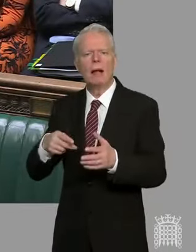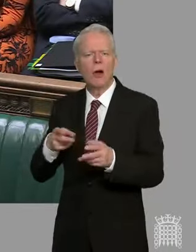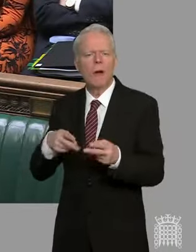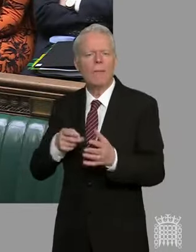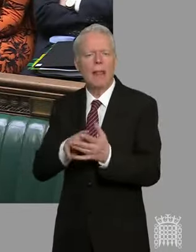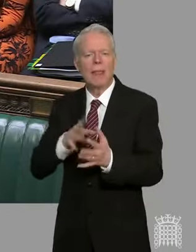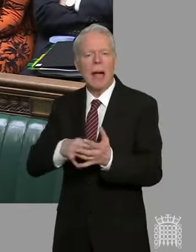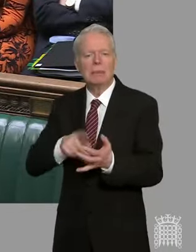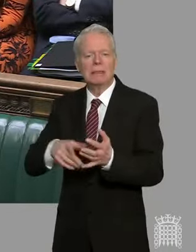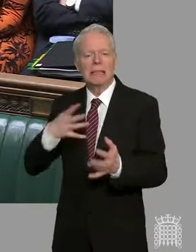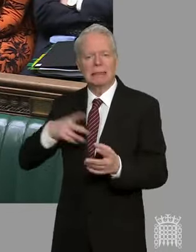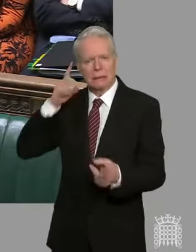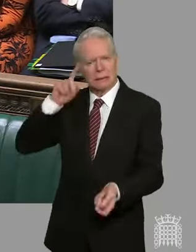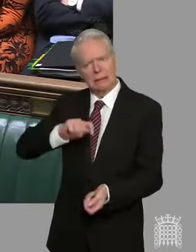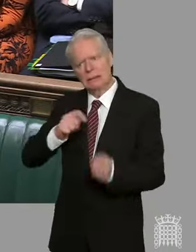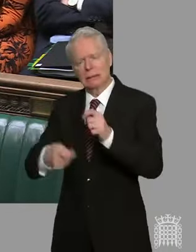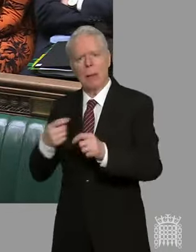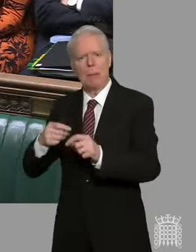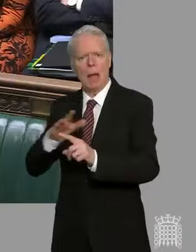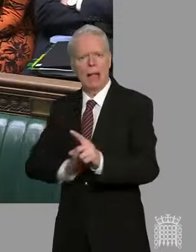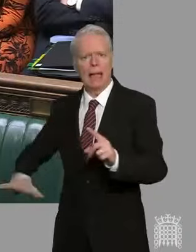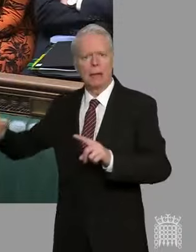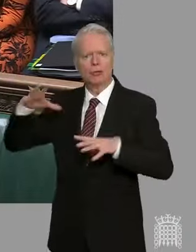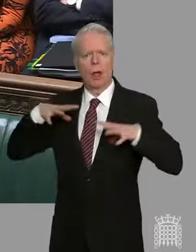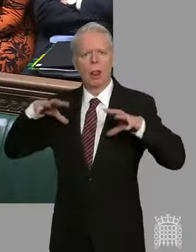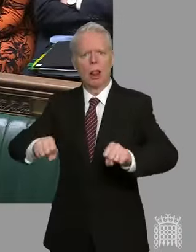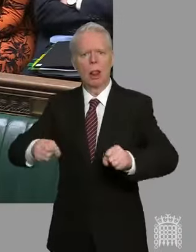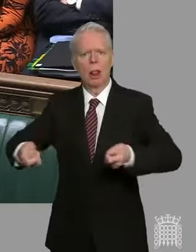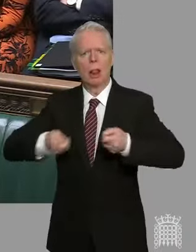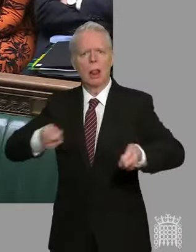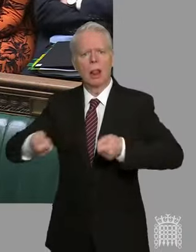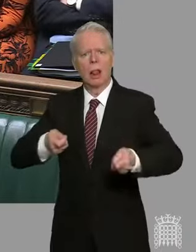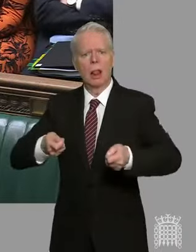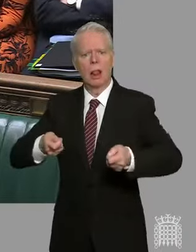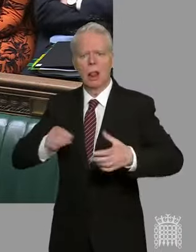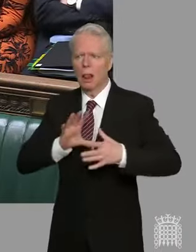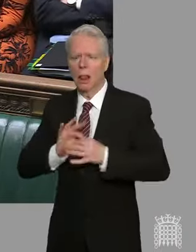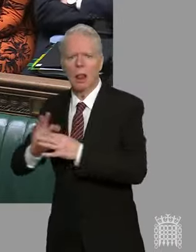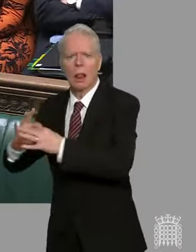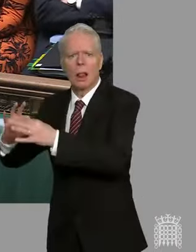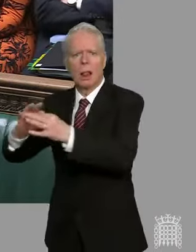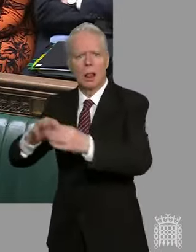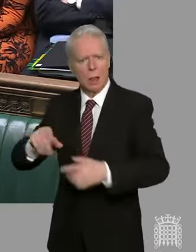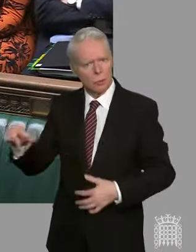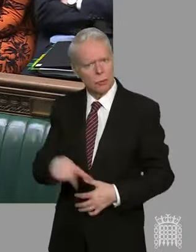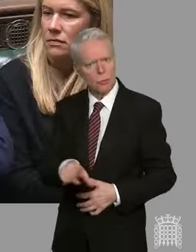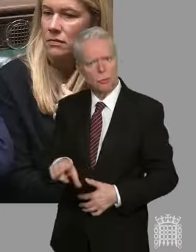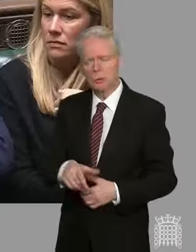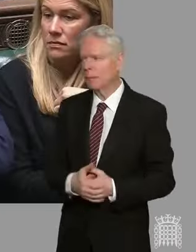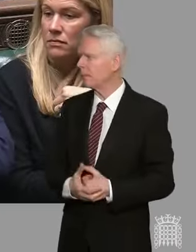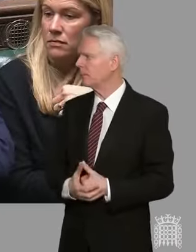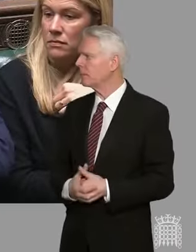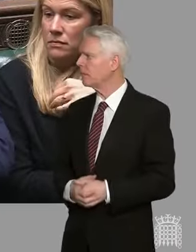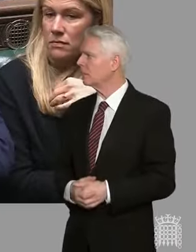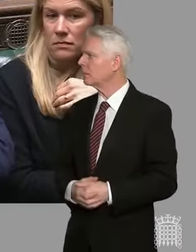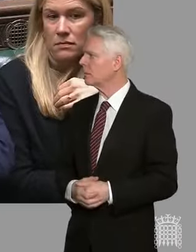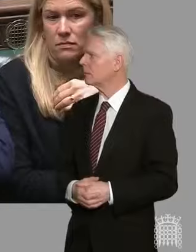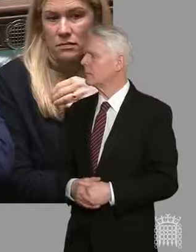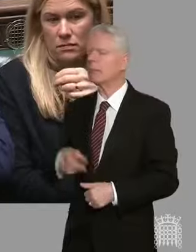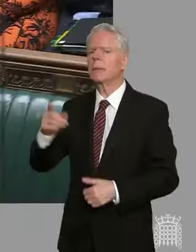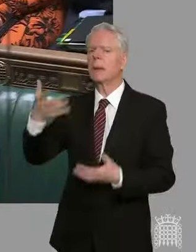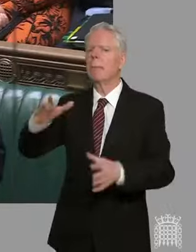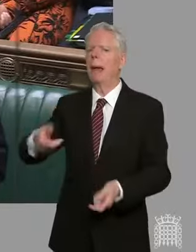for his constituents. We inherited flood defences in their worst state on record, Mr Speaker, and that's why we're